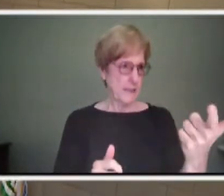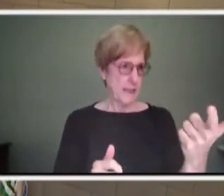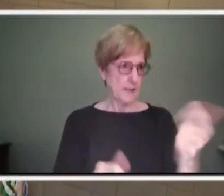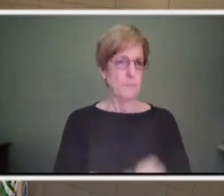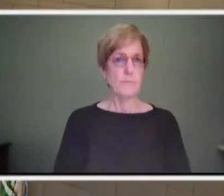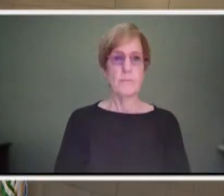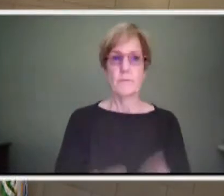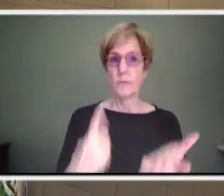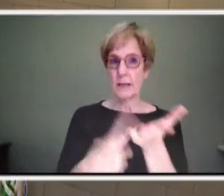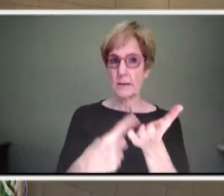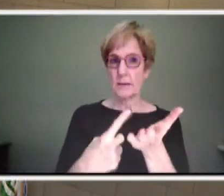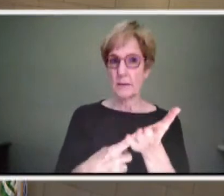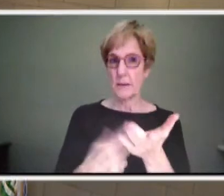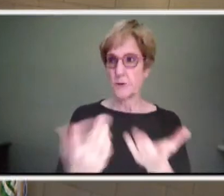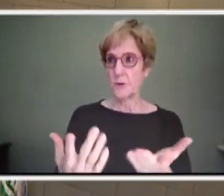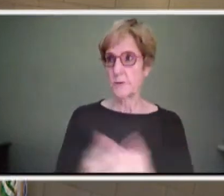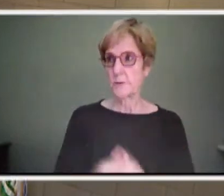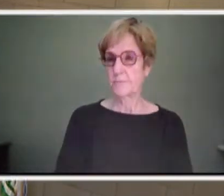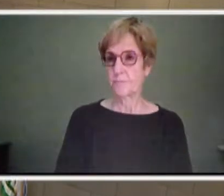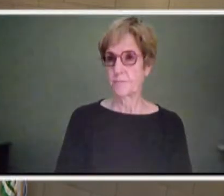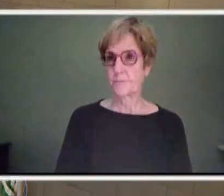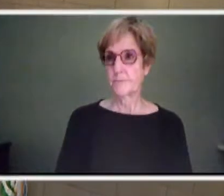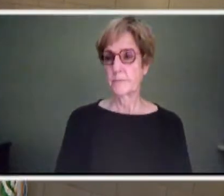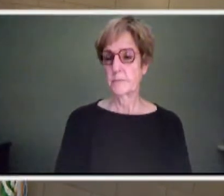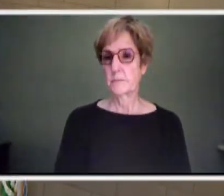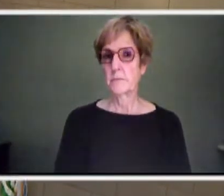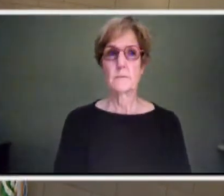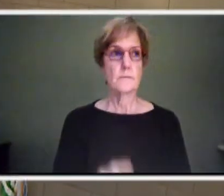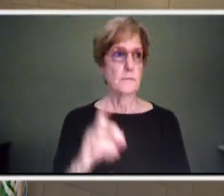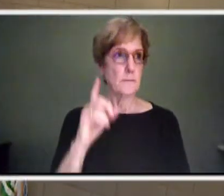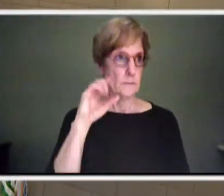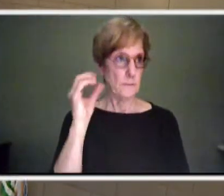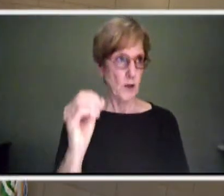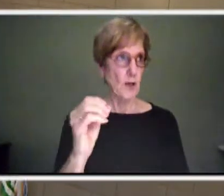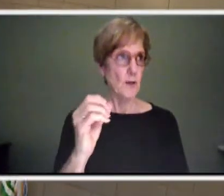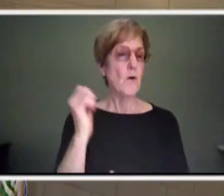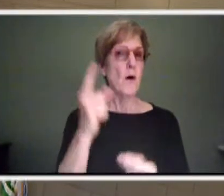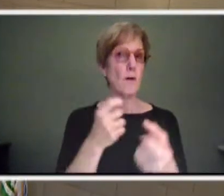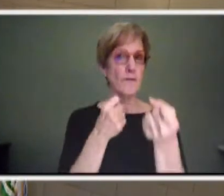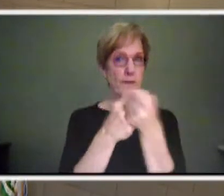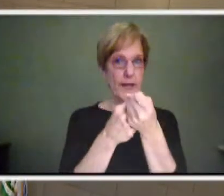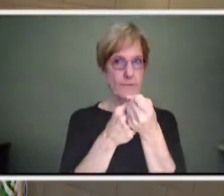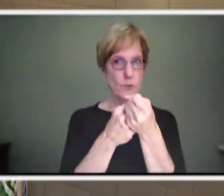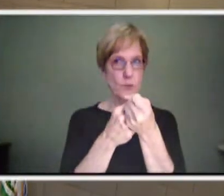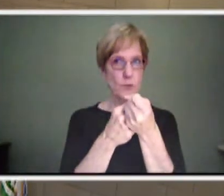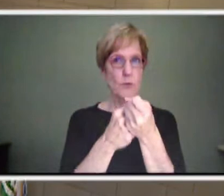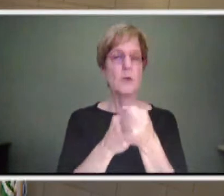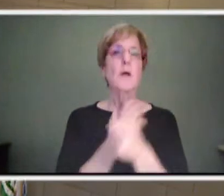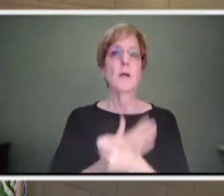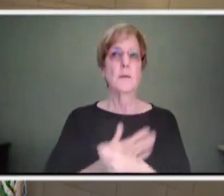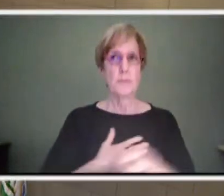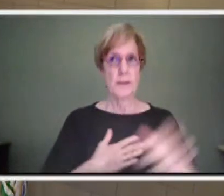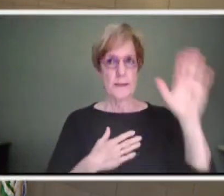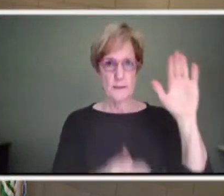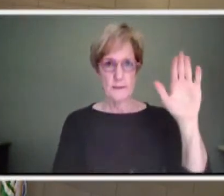of the motion? Petition? Is hearing none. All in favor of the motion, please raise your hand.